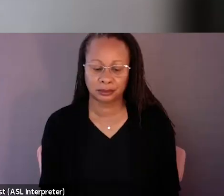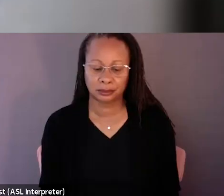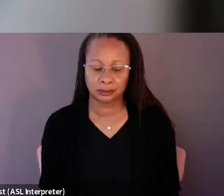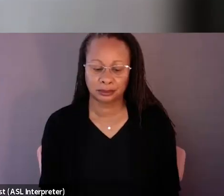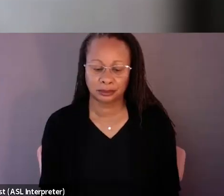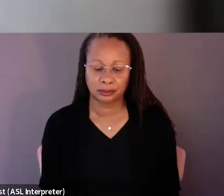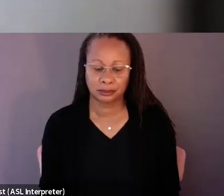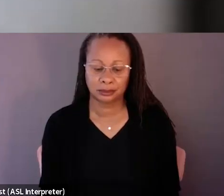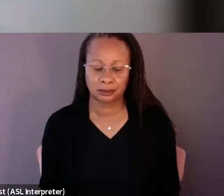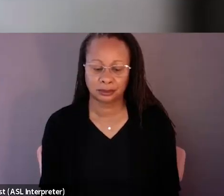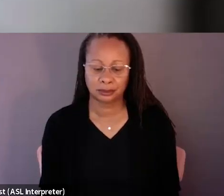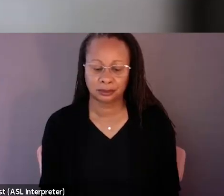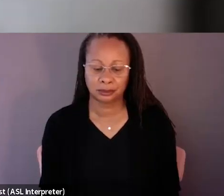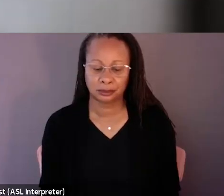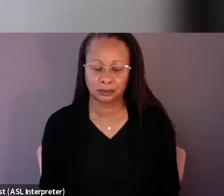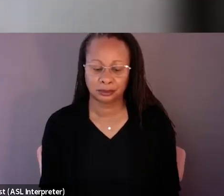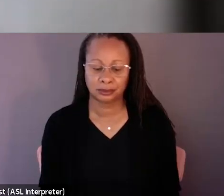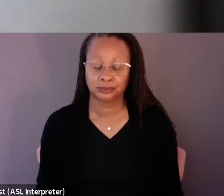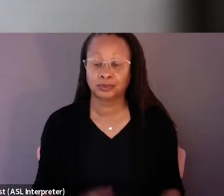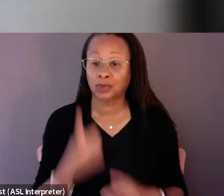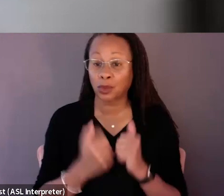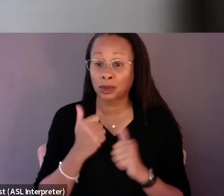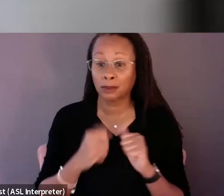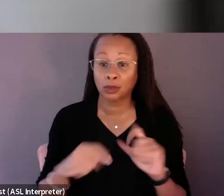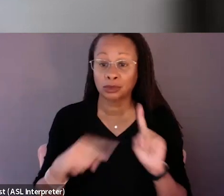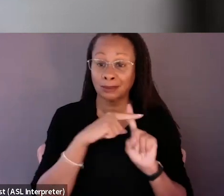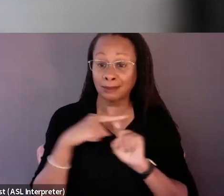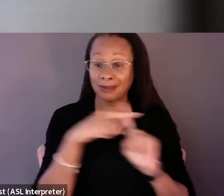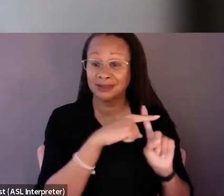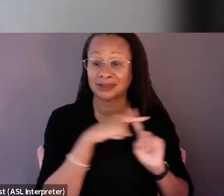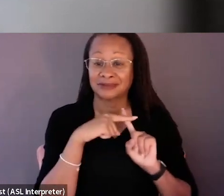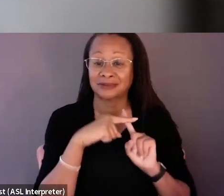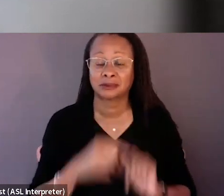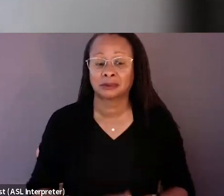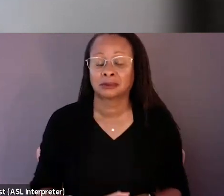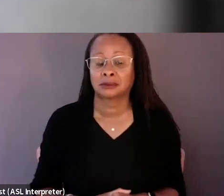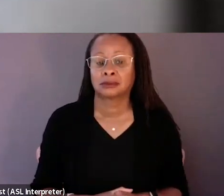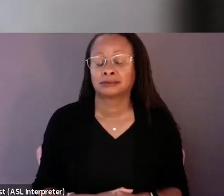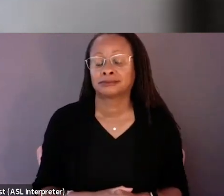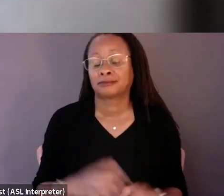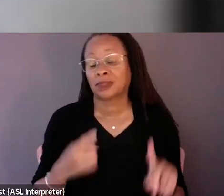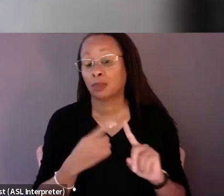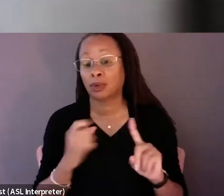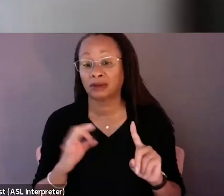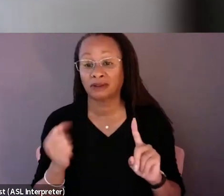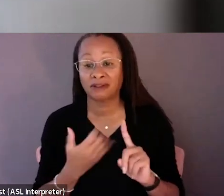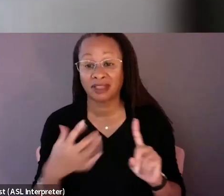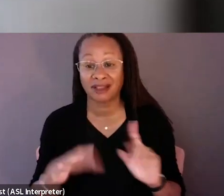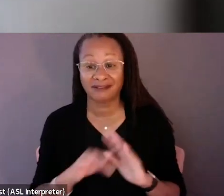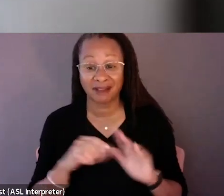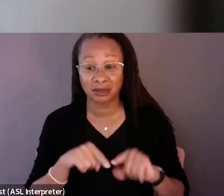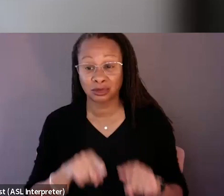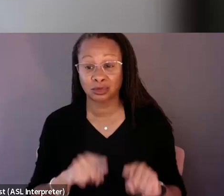Sure. Okay. One of the most positive um, point of what I found in